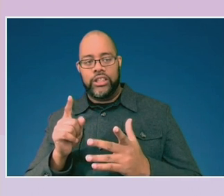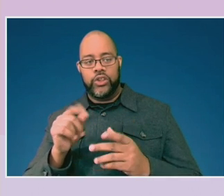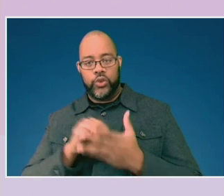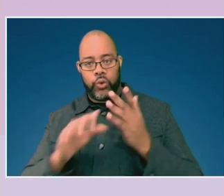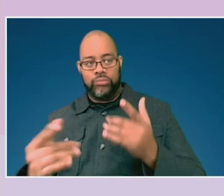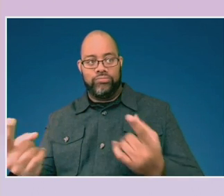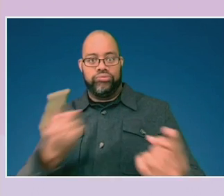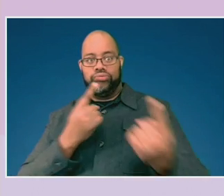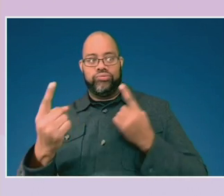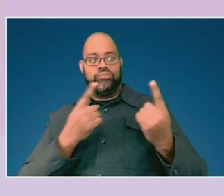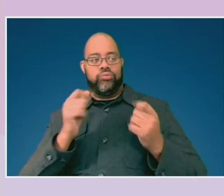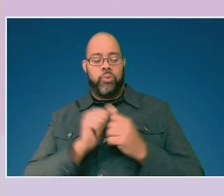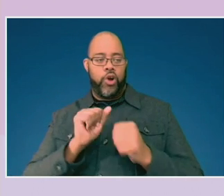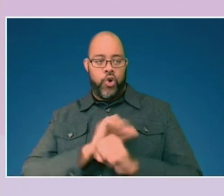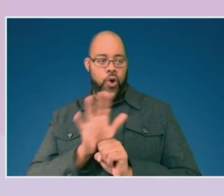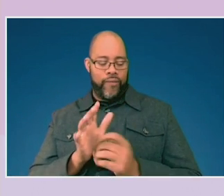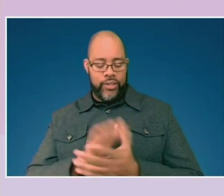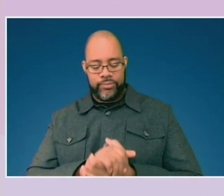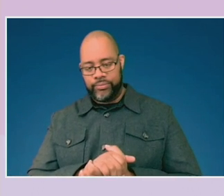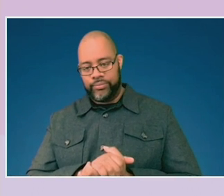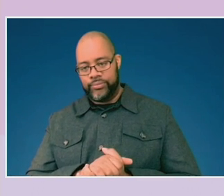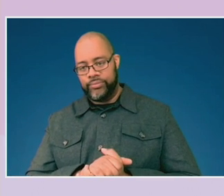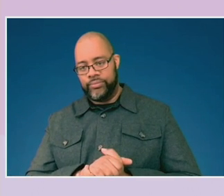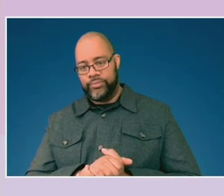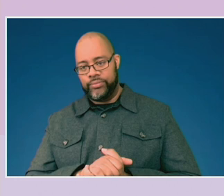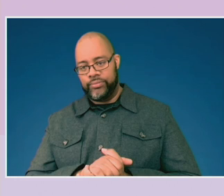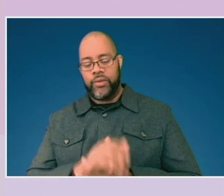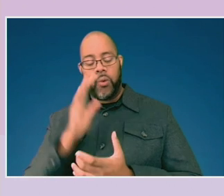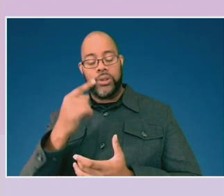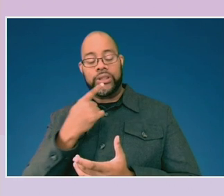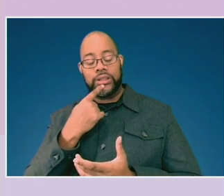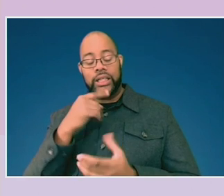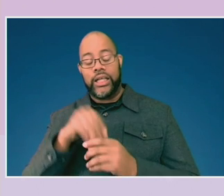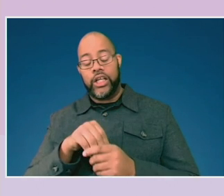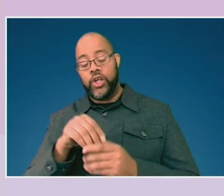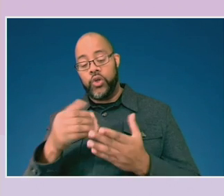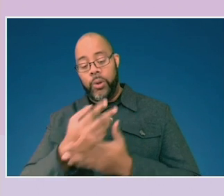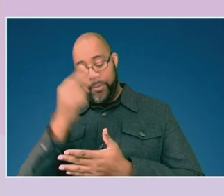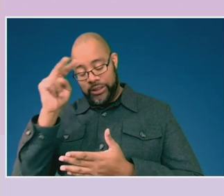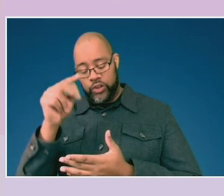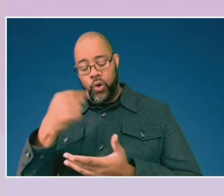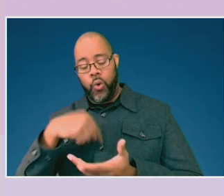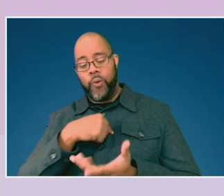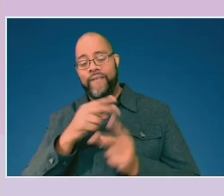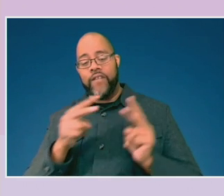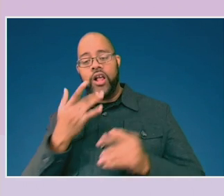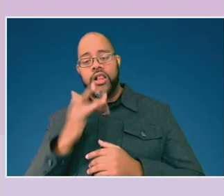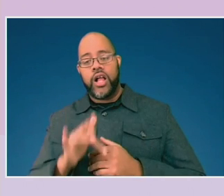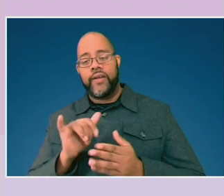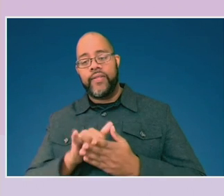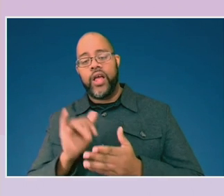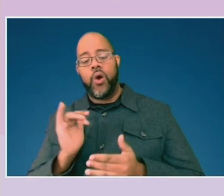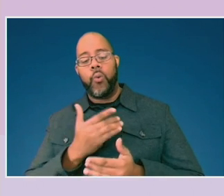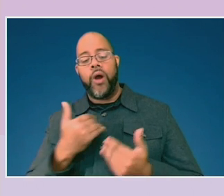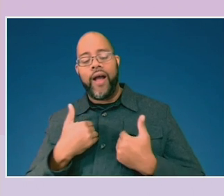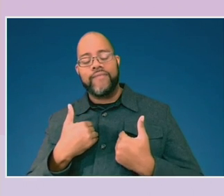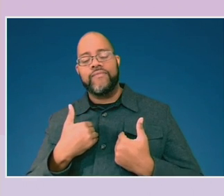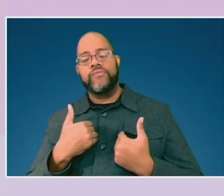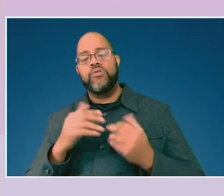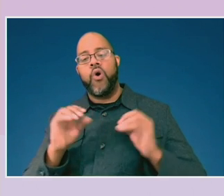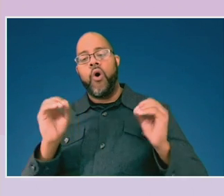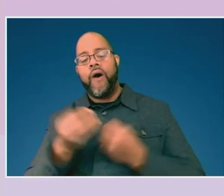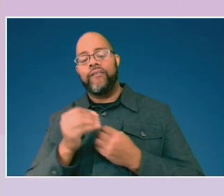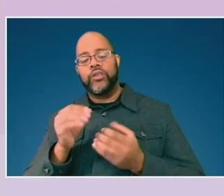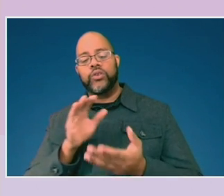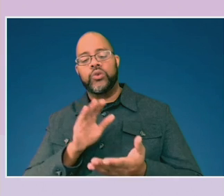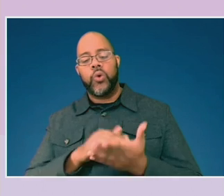COVID symptoms. I will say here in New Mexico, we are very lucky that we have our Office of School Health